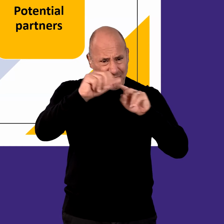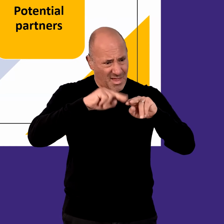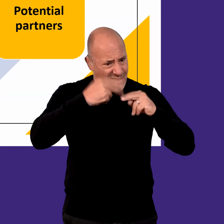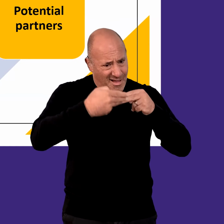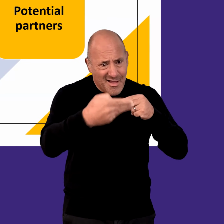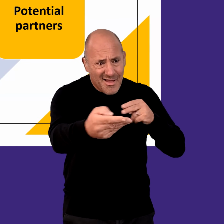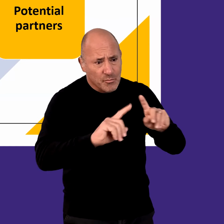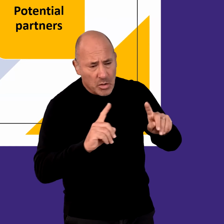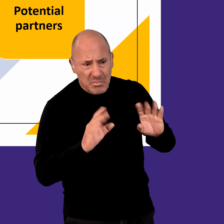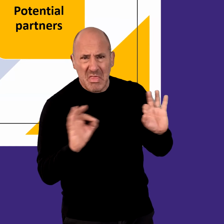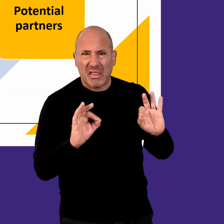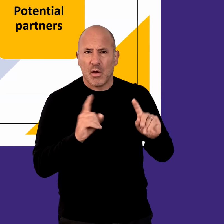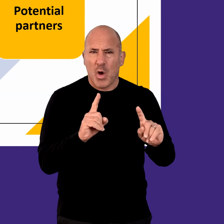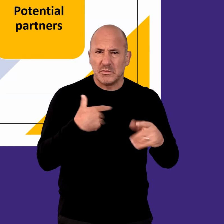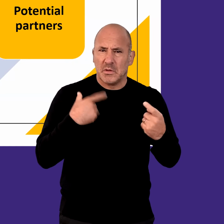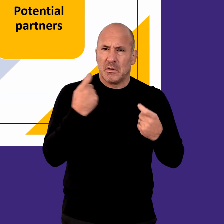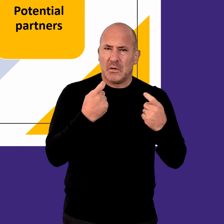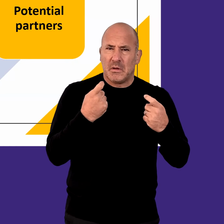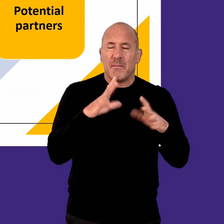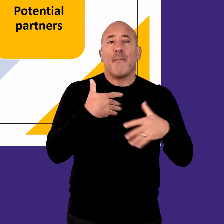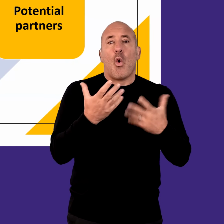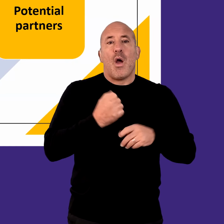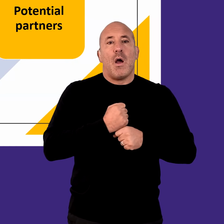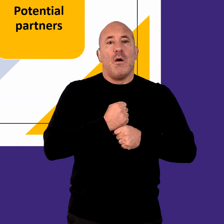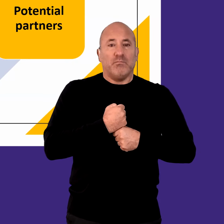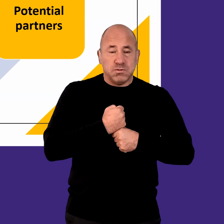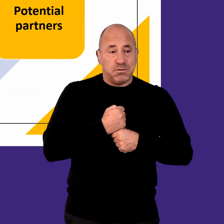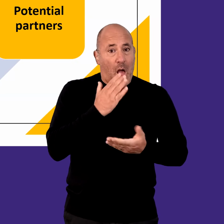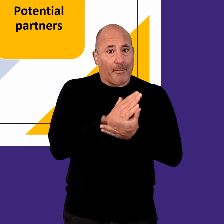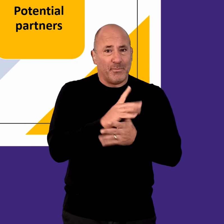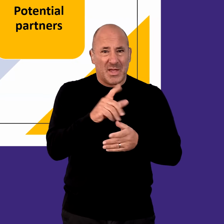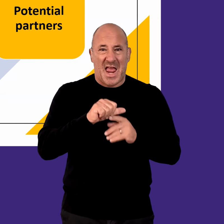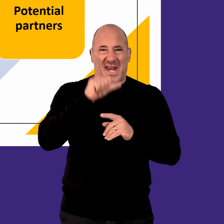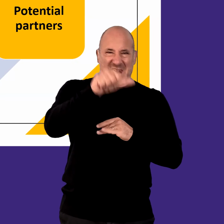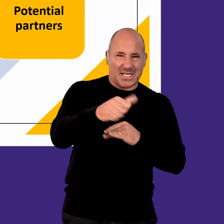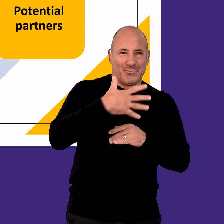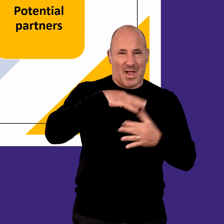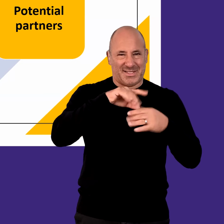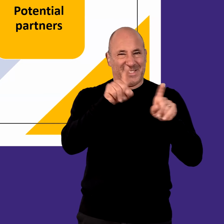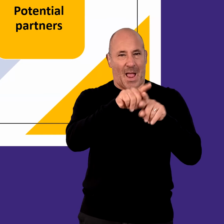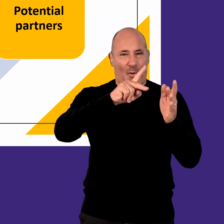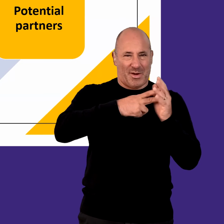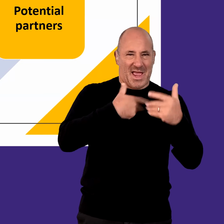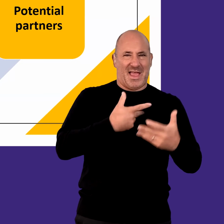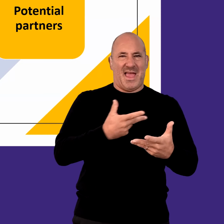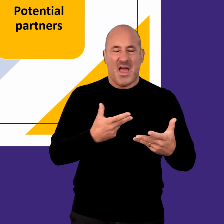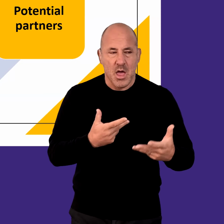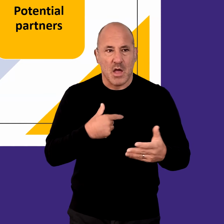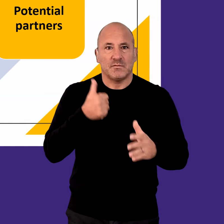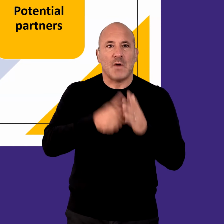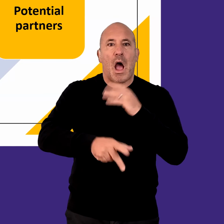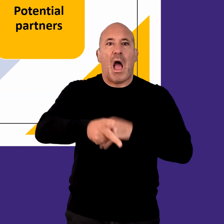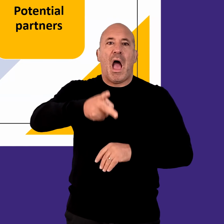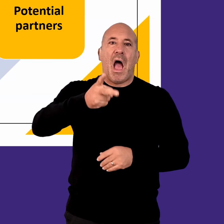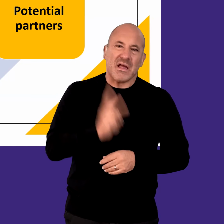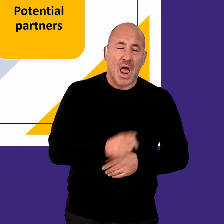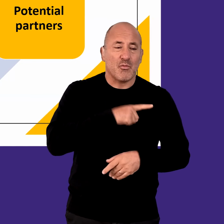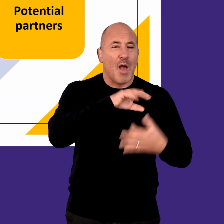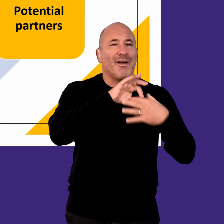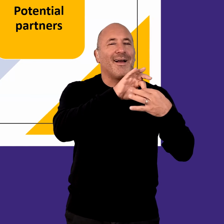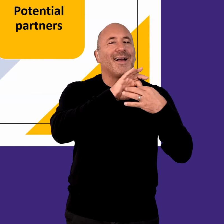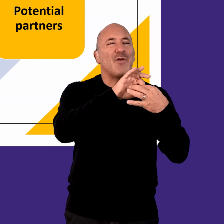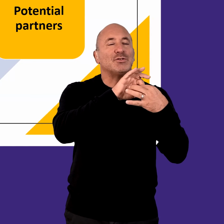the legacy? And even more frustratingly, and we've definitely found this, next time you want to work with that organisation, you usually have